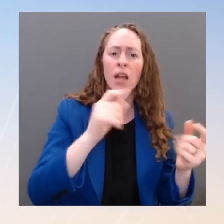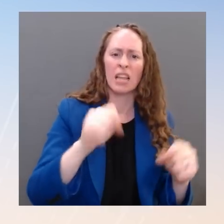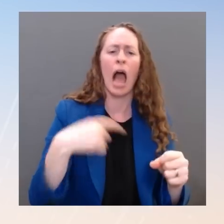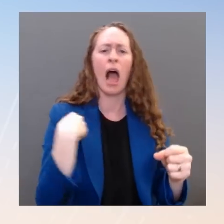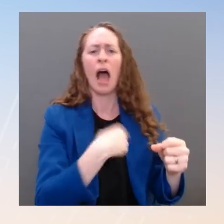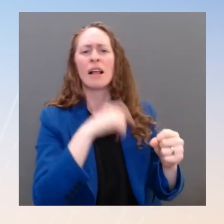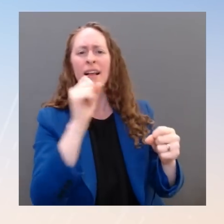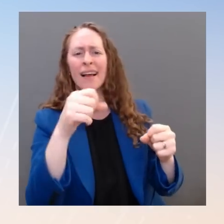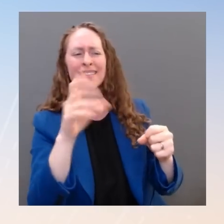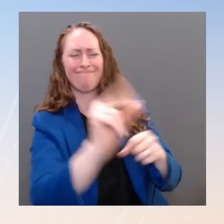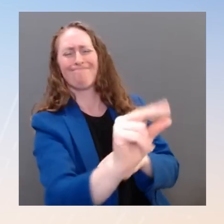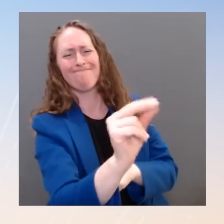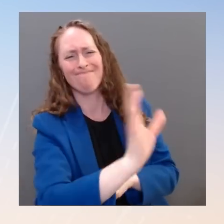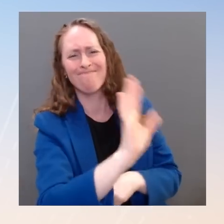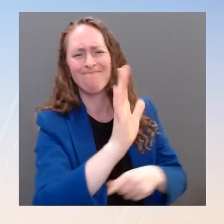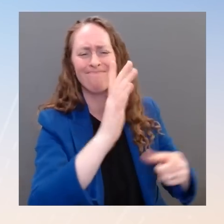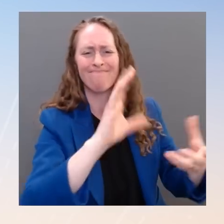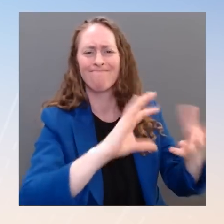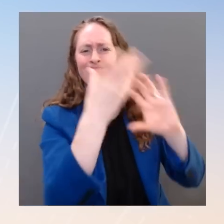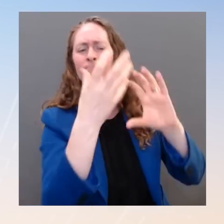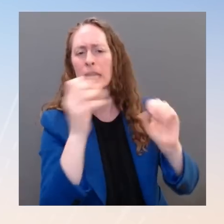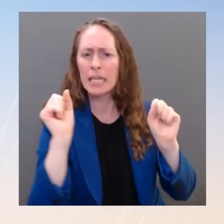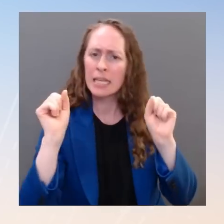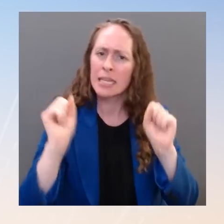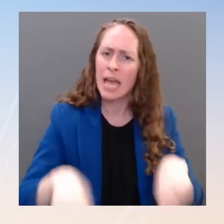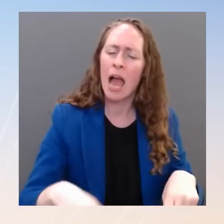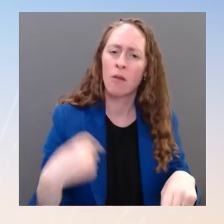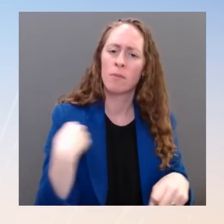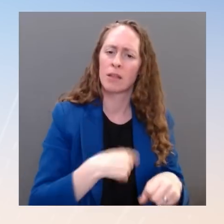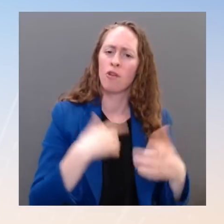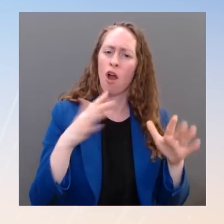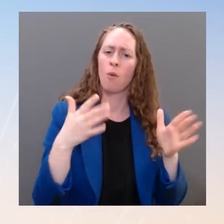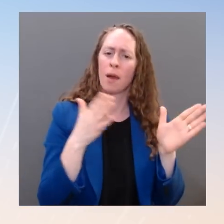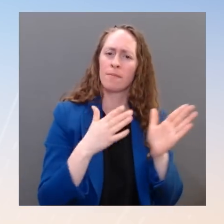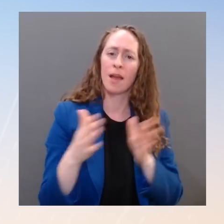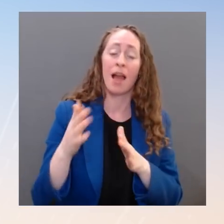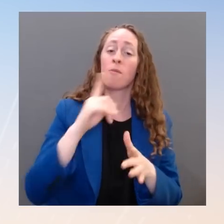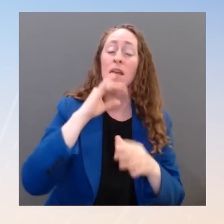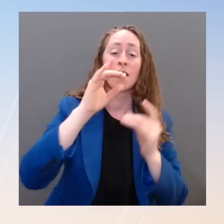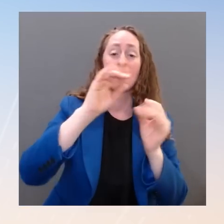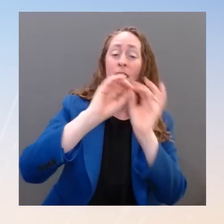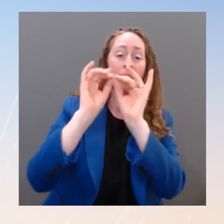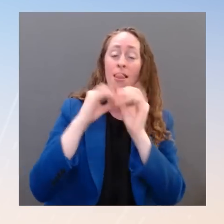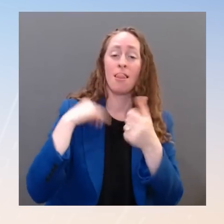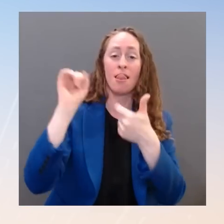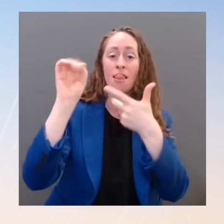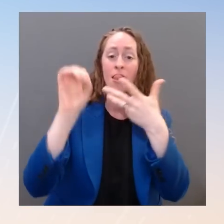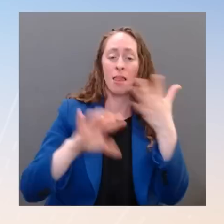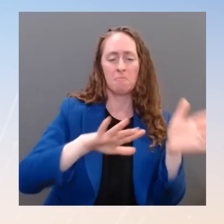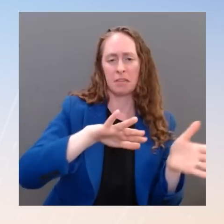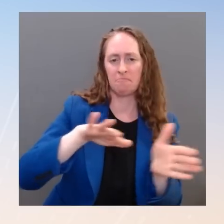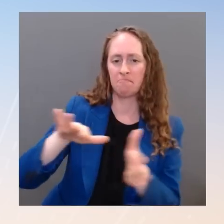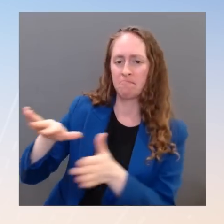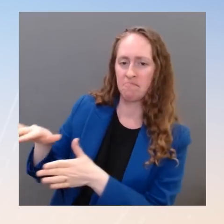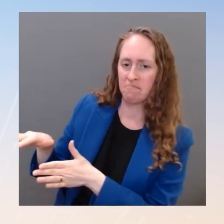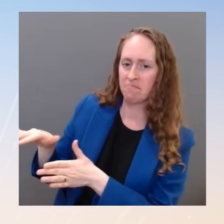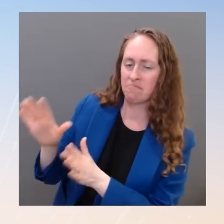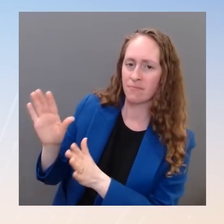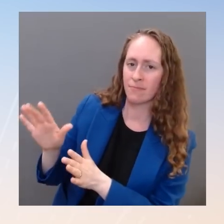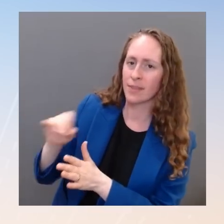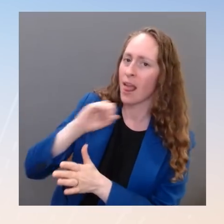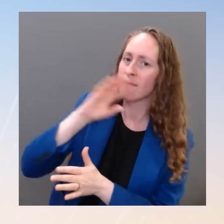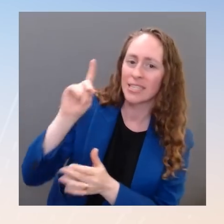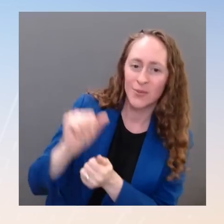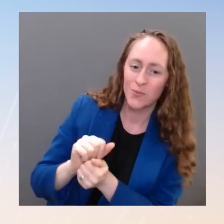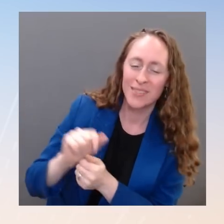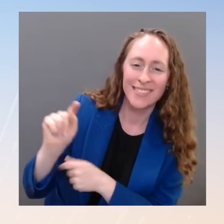implementing the lifting of Title 42. So we need a longer-term, more comprehensive immigration reform policy, and we'd welcome any efforts to work